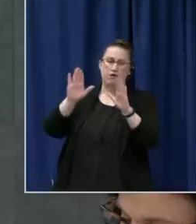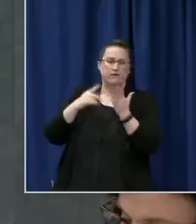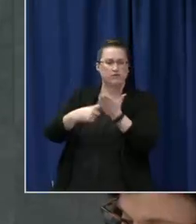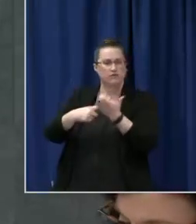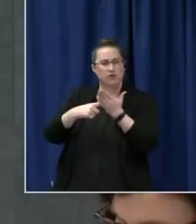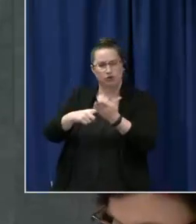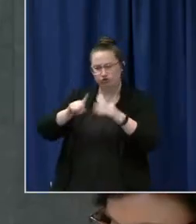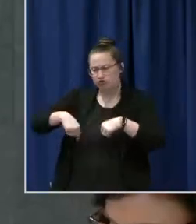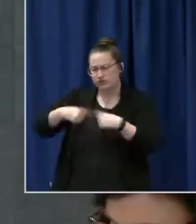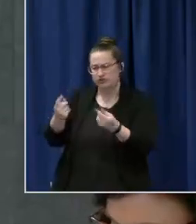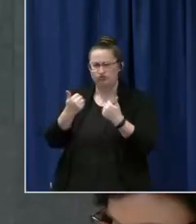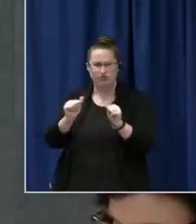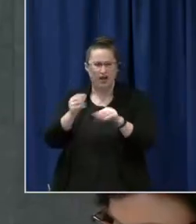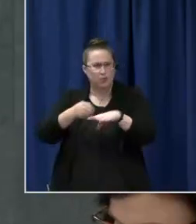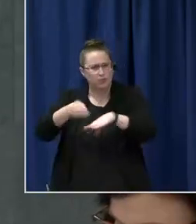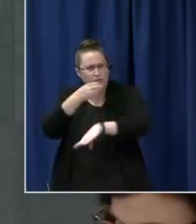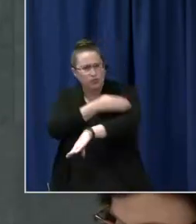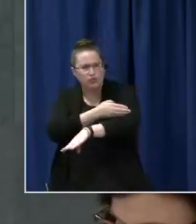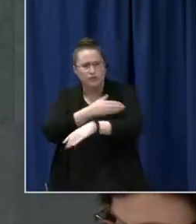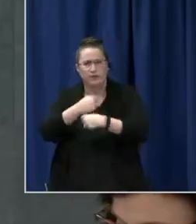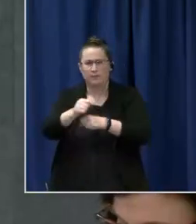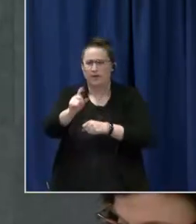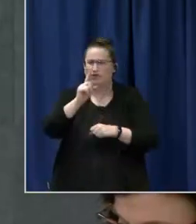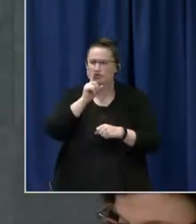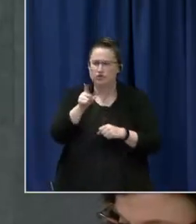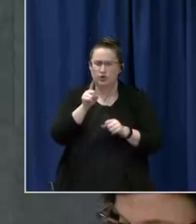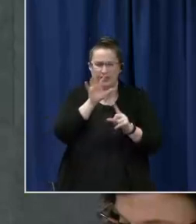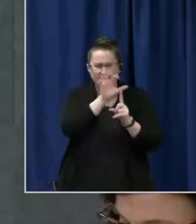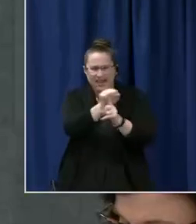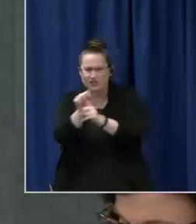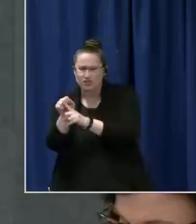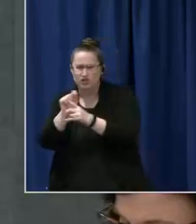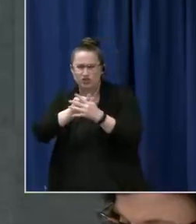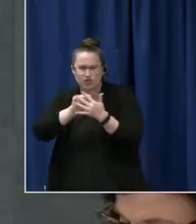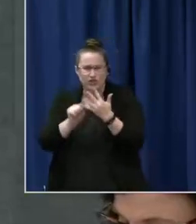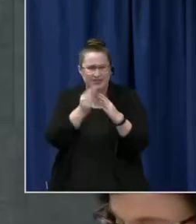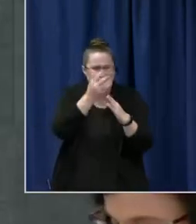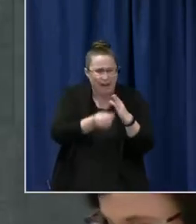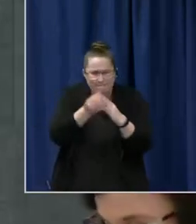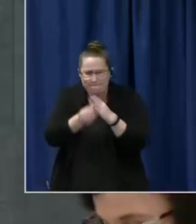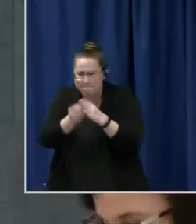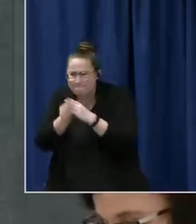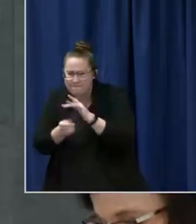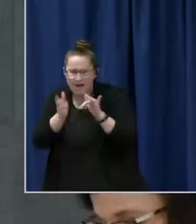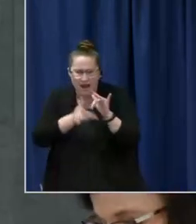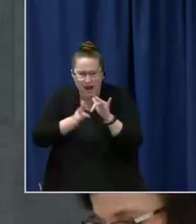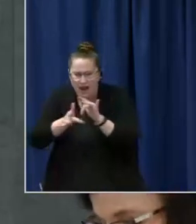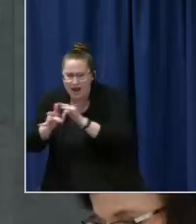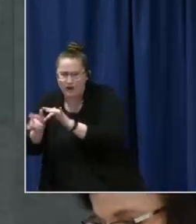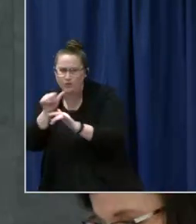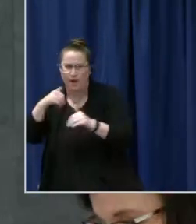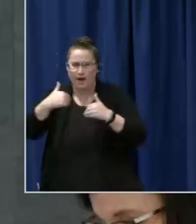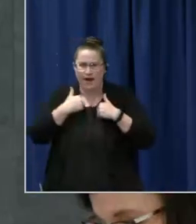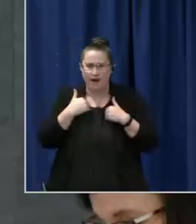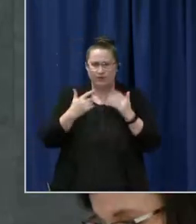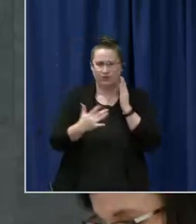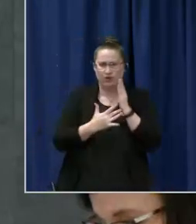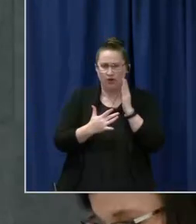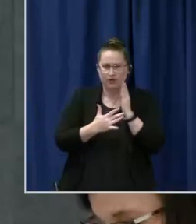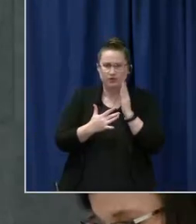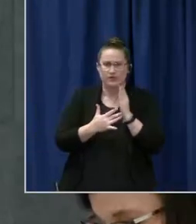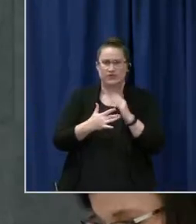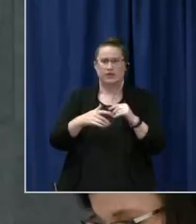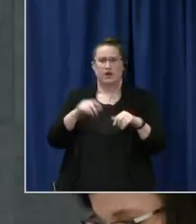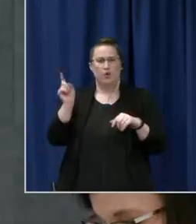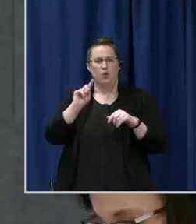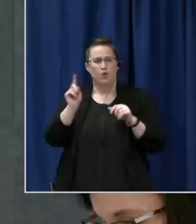really improve, making sure we catch all these pitfalls where there are spaces where this technology could